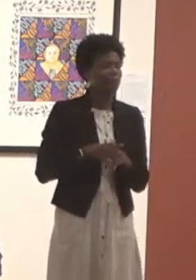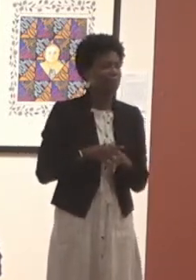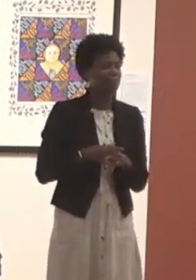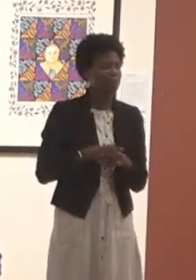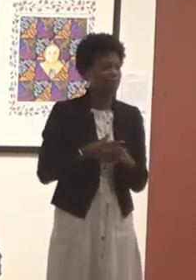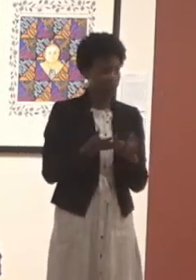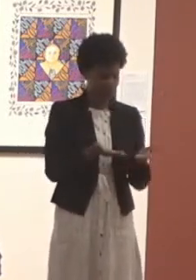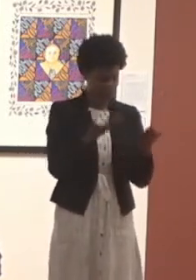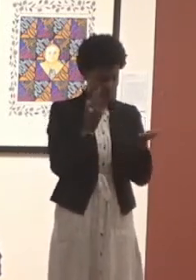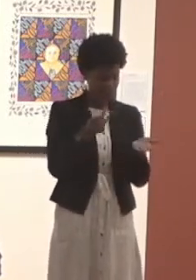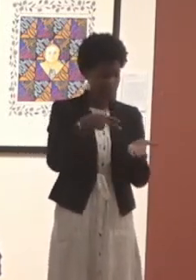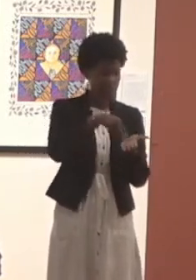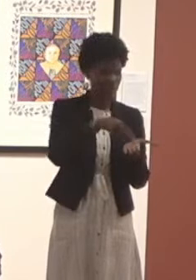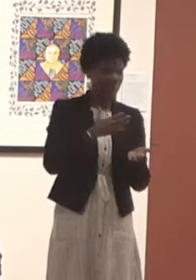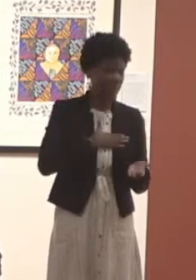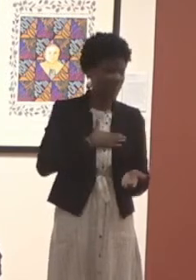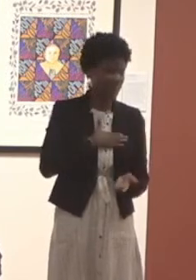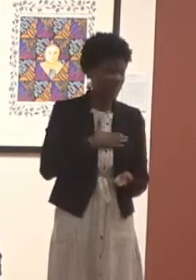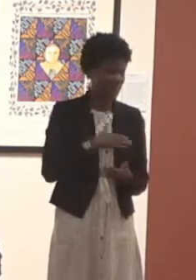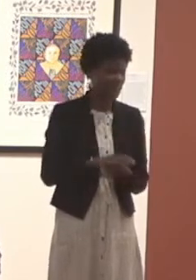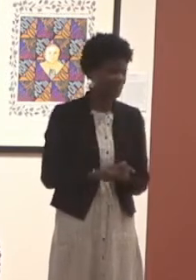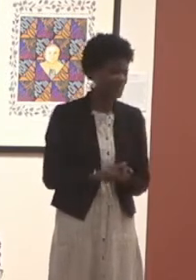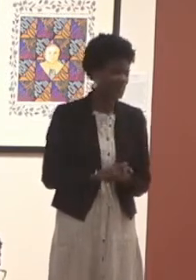I might have her stand up here.